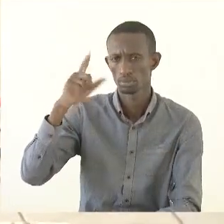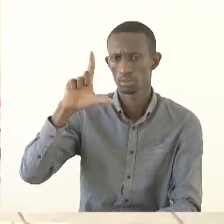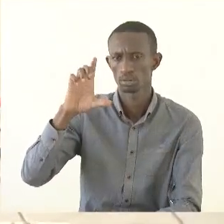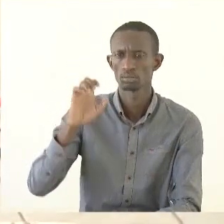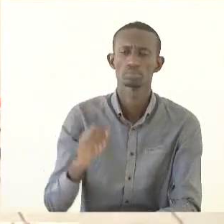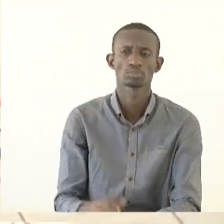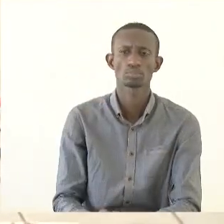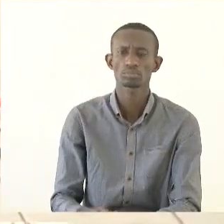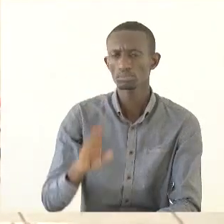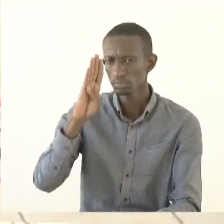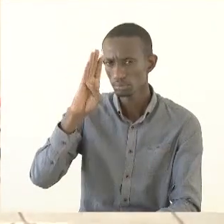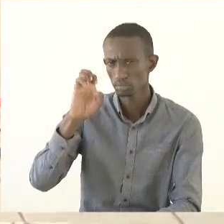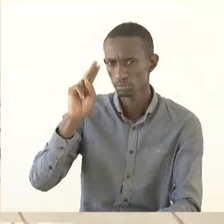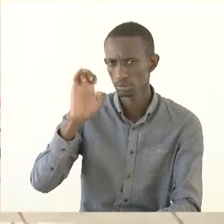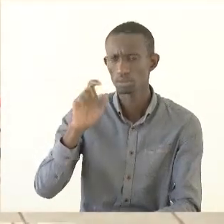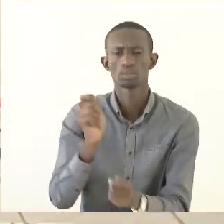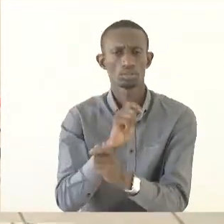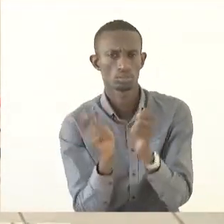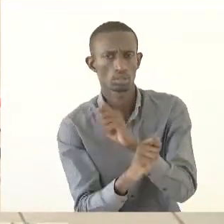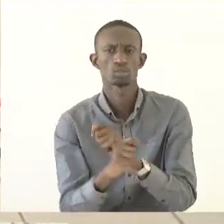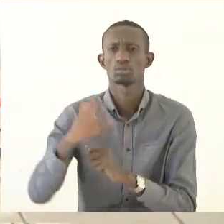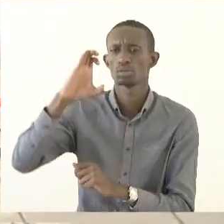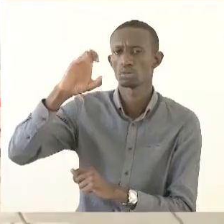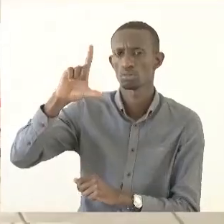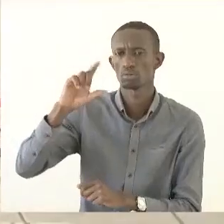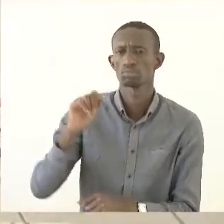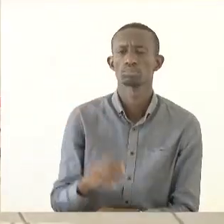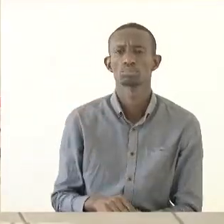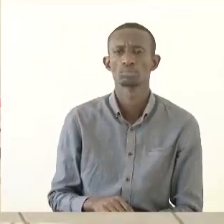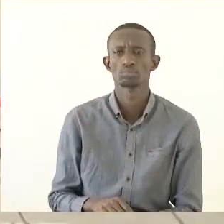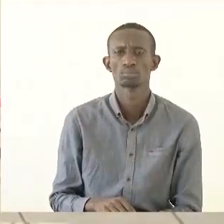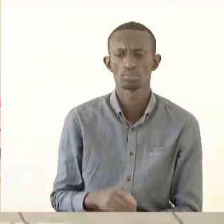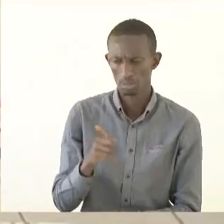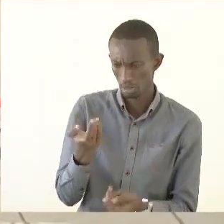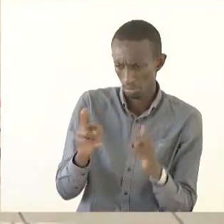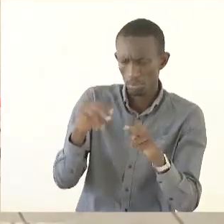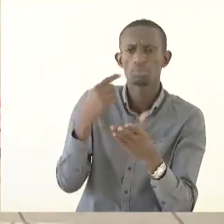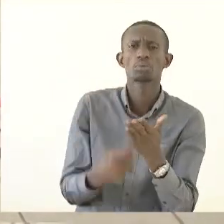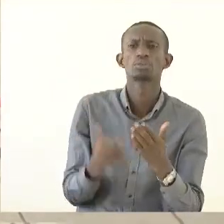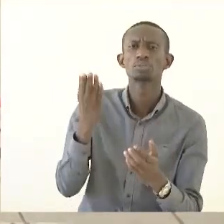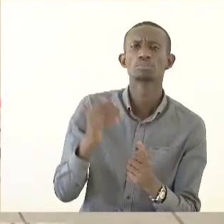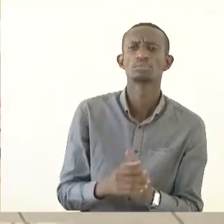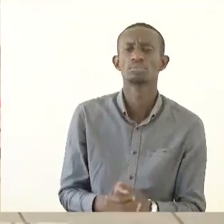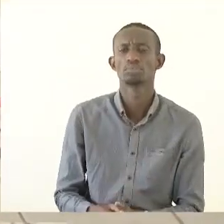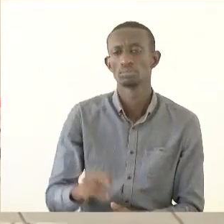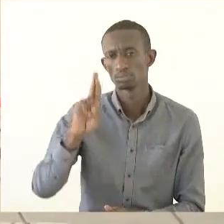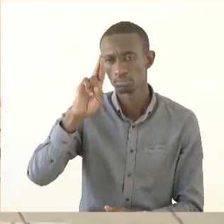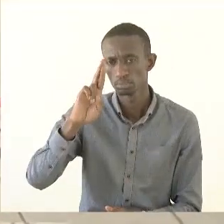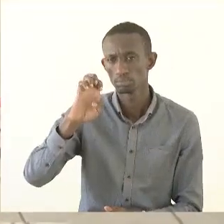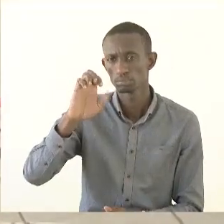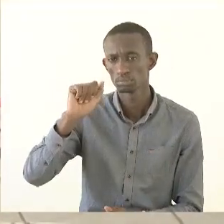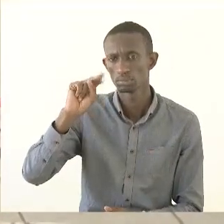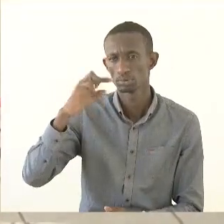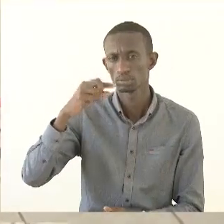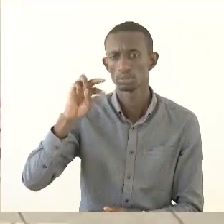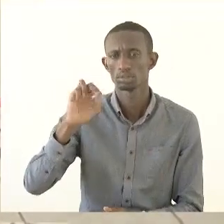to chloromethylbenzene. Chloromethylbenzene. So what is happening over there? The reagents for